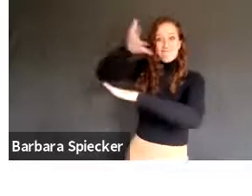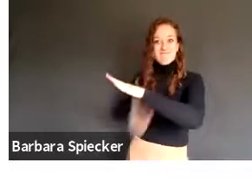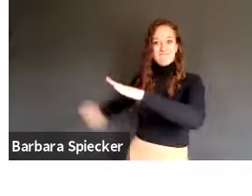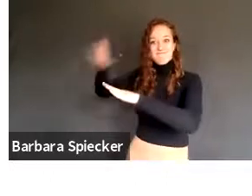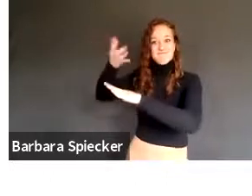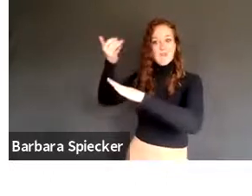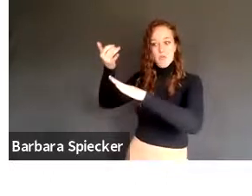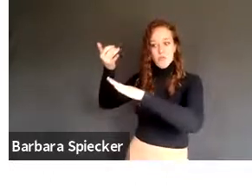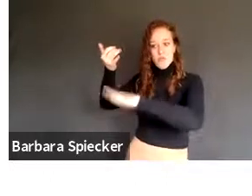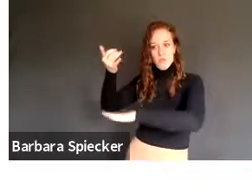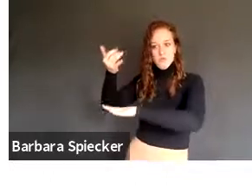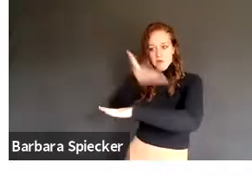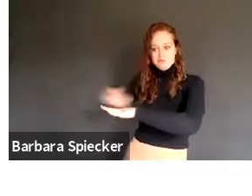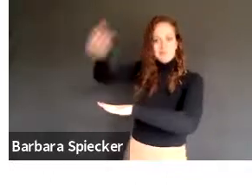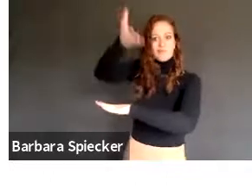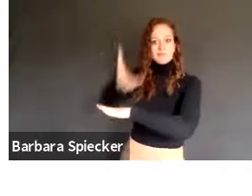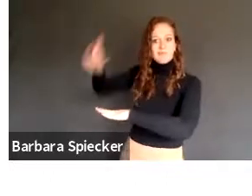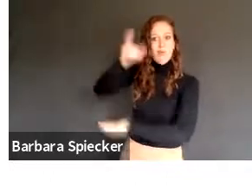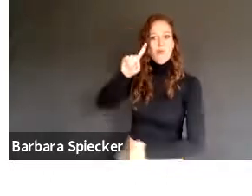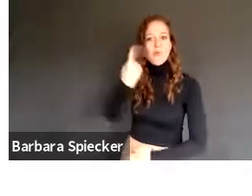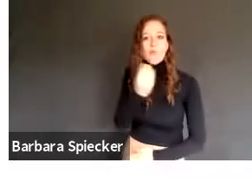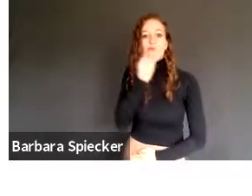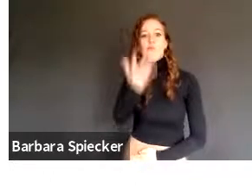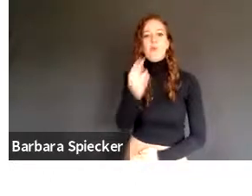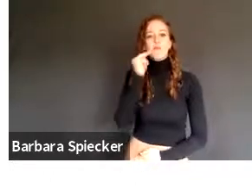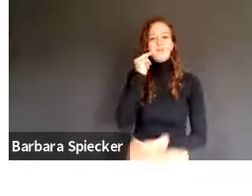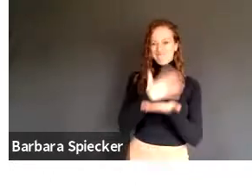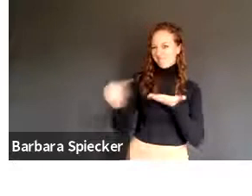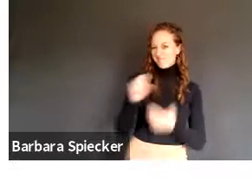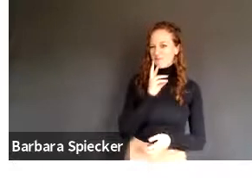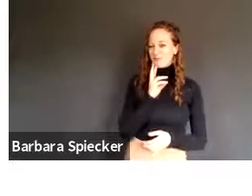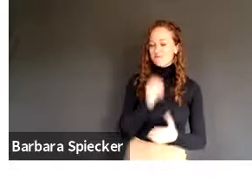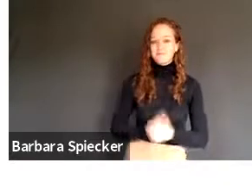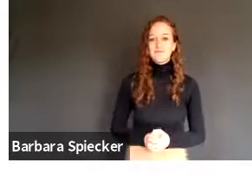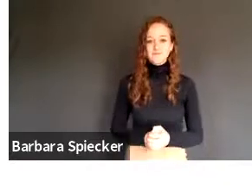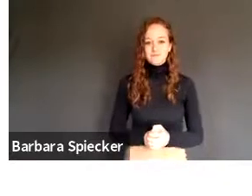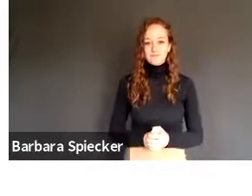from being upwelled, and instead bring up just the warm, nutrient-depleted waters.